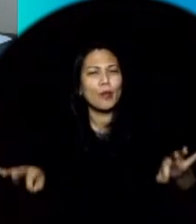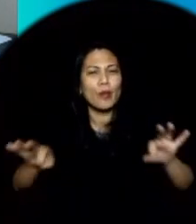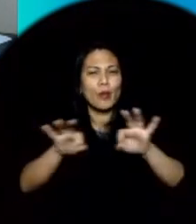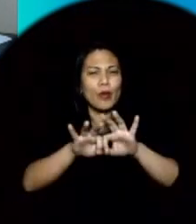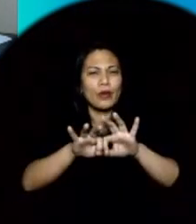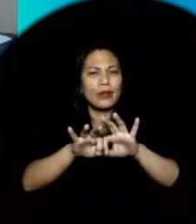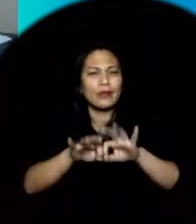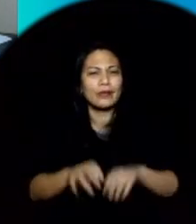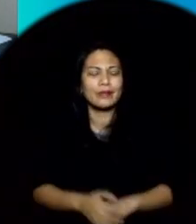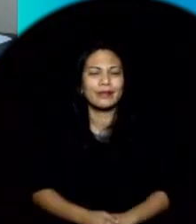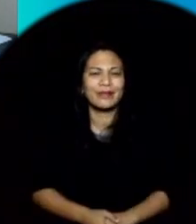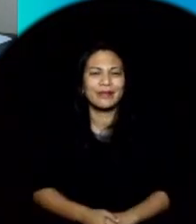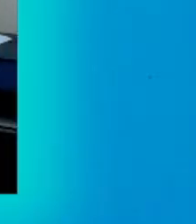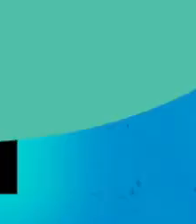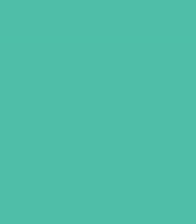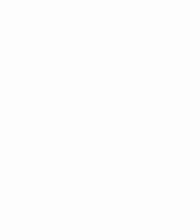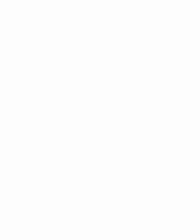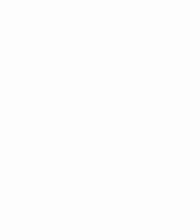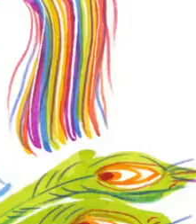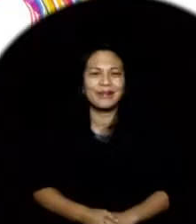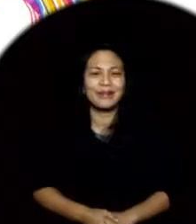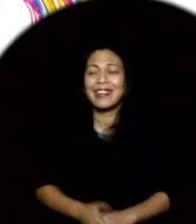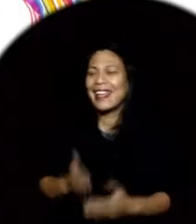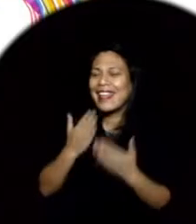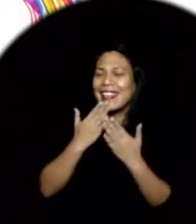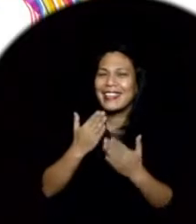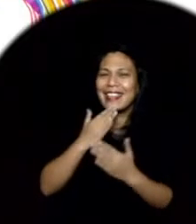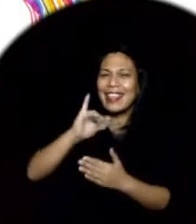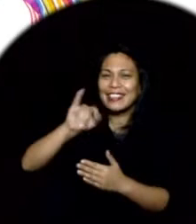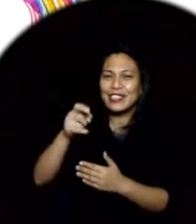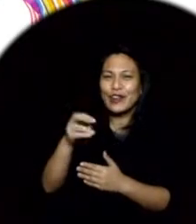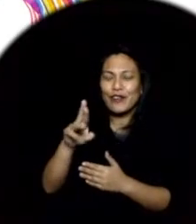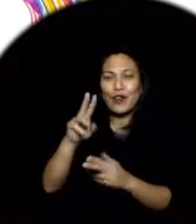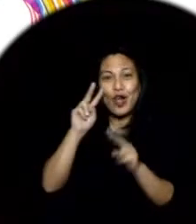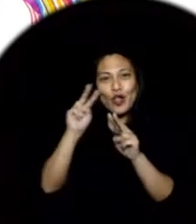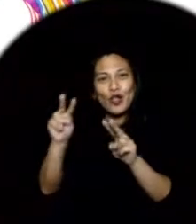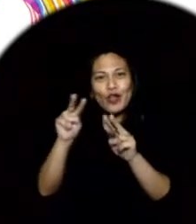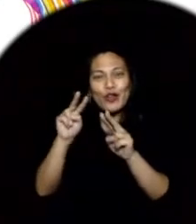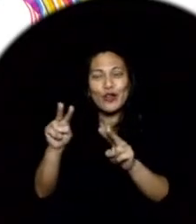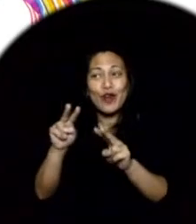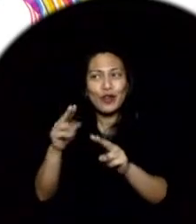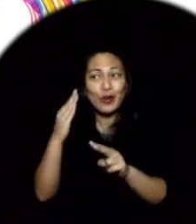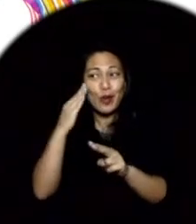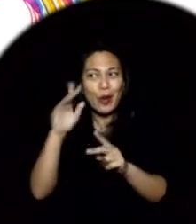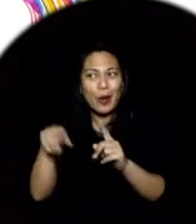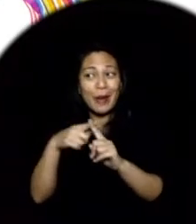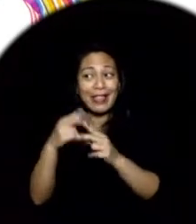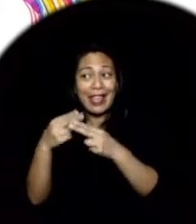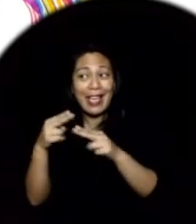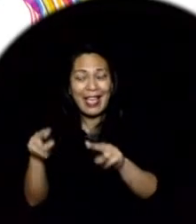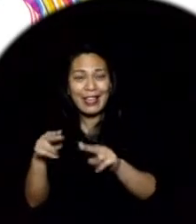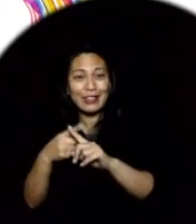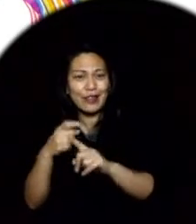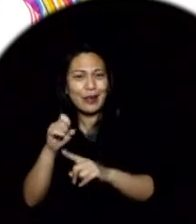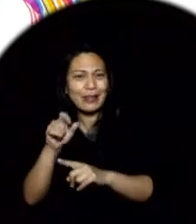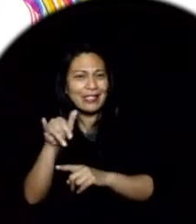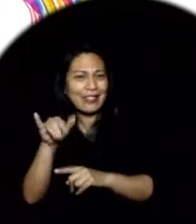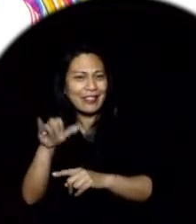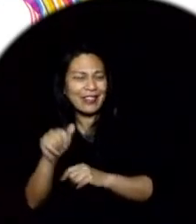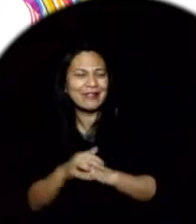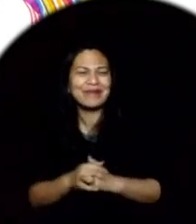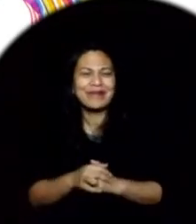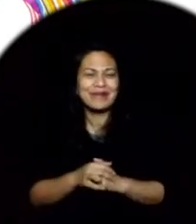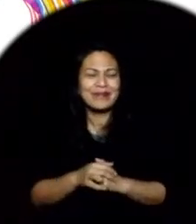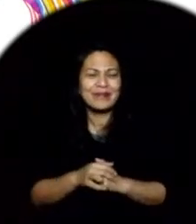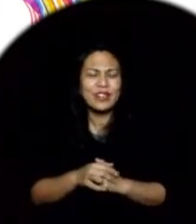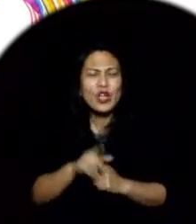part of your story. Thanks, Jennifer. Looking forward to hearing about those eggs from Sylvia.